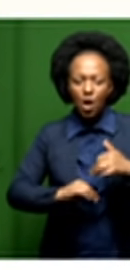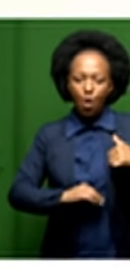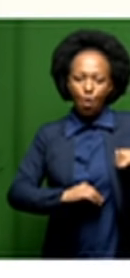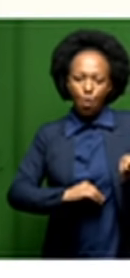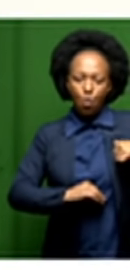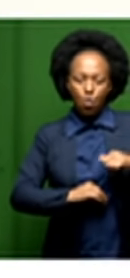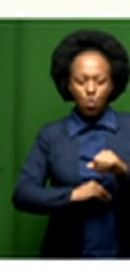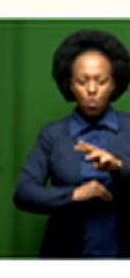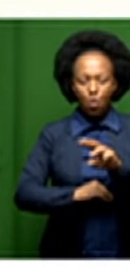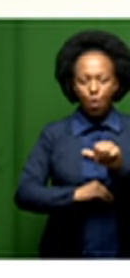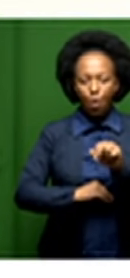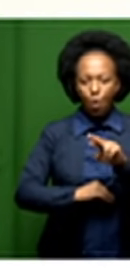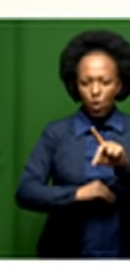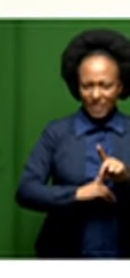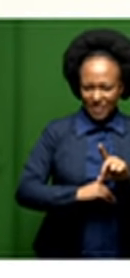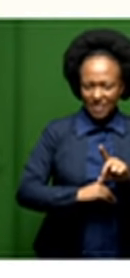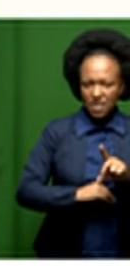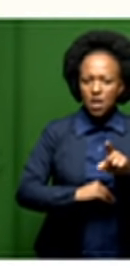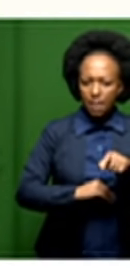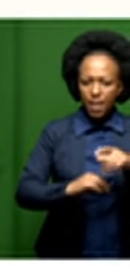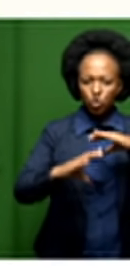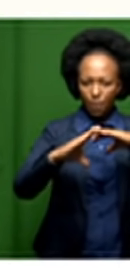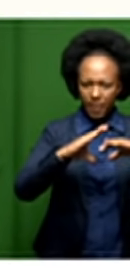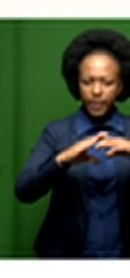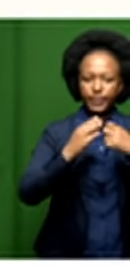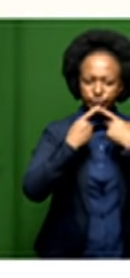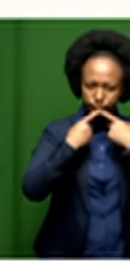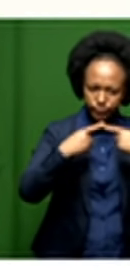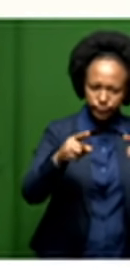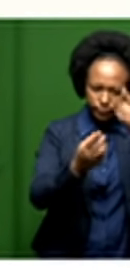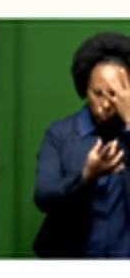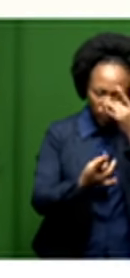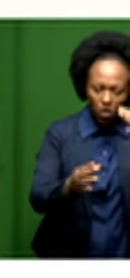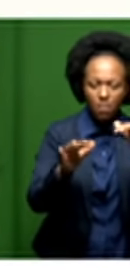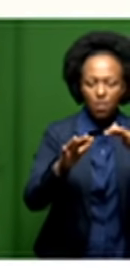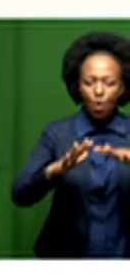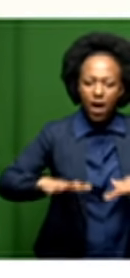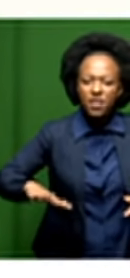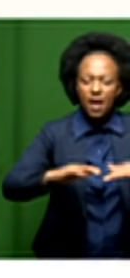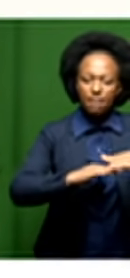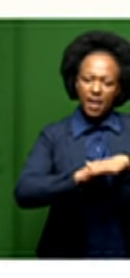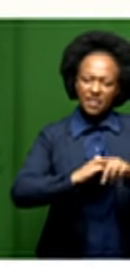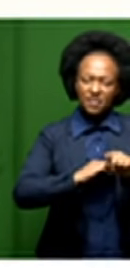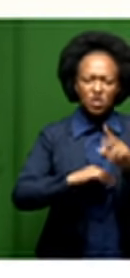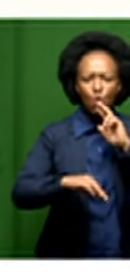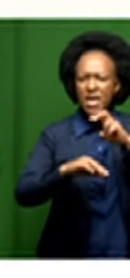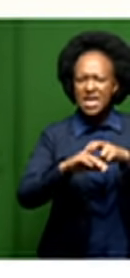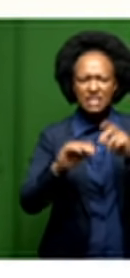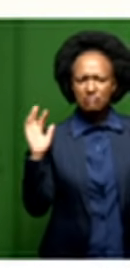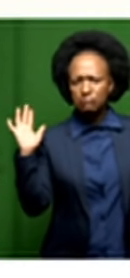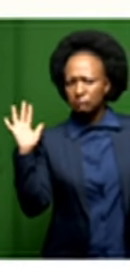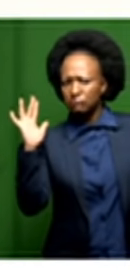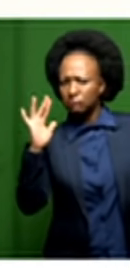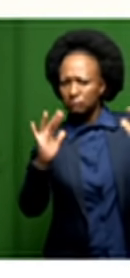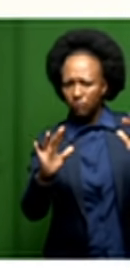basis, and they should be able to communicate with each and every person that is based at that ward. You don't need a stadium in